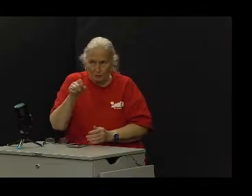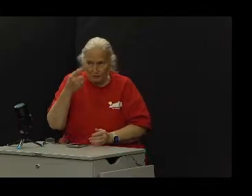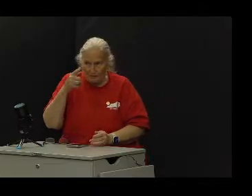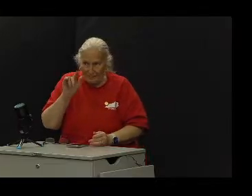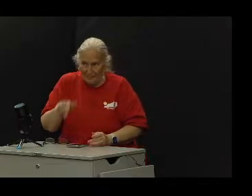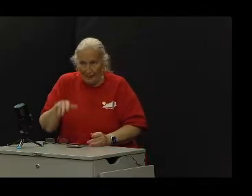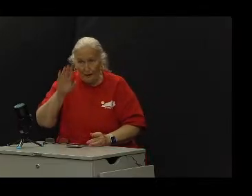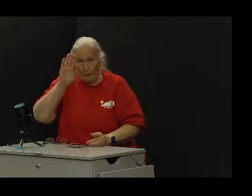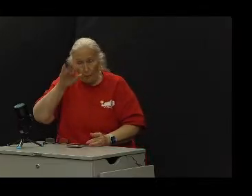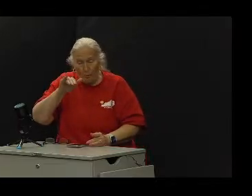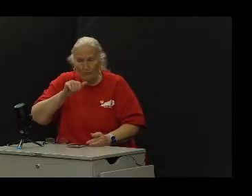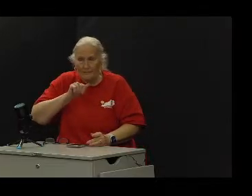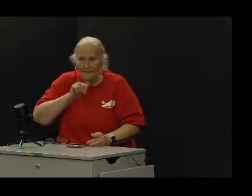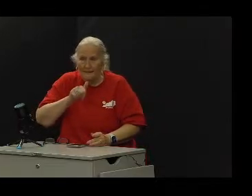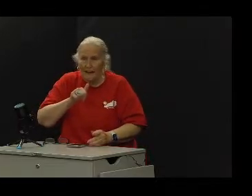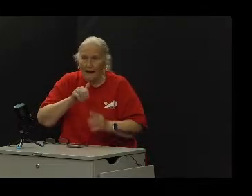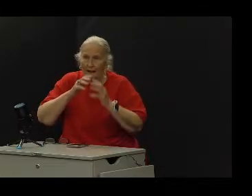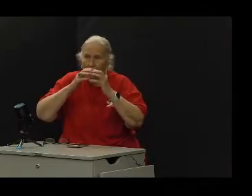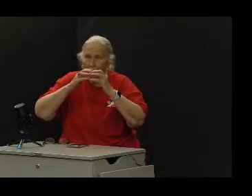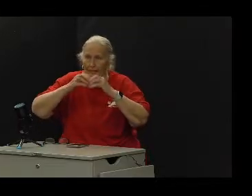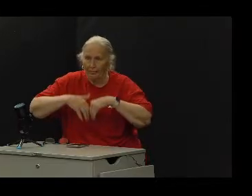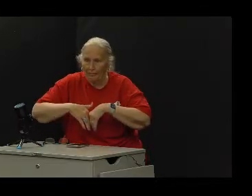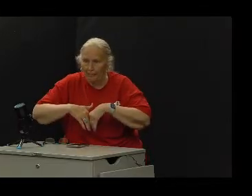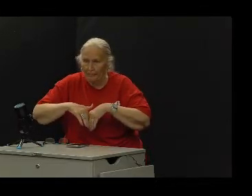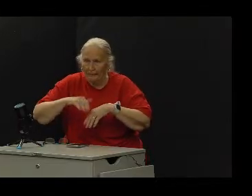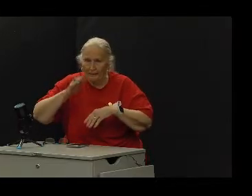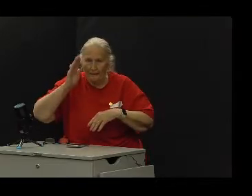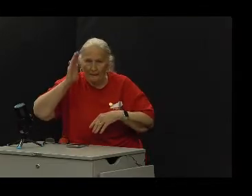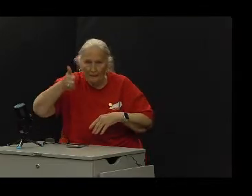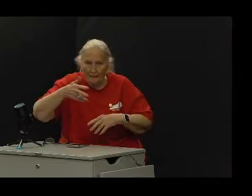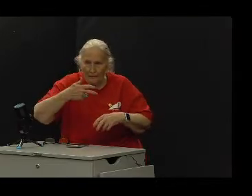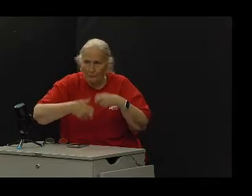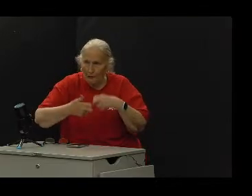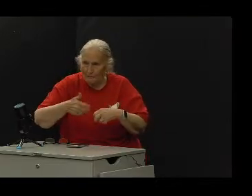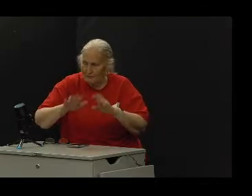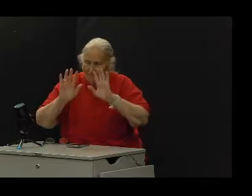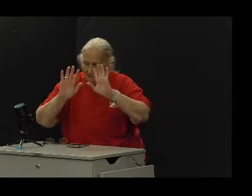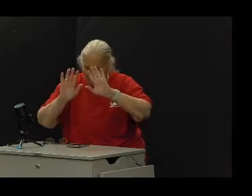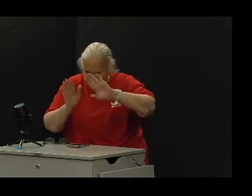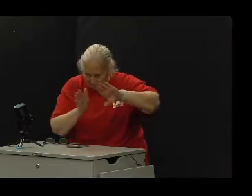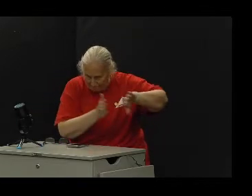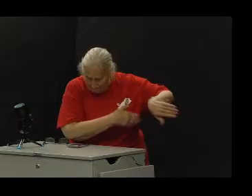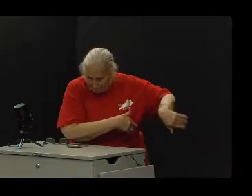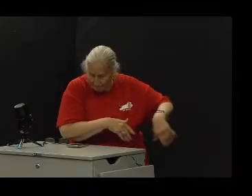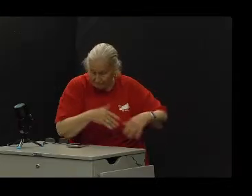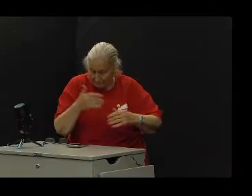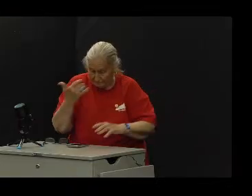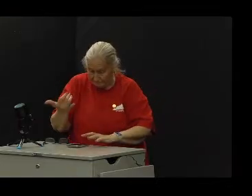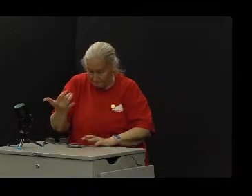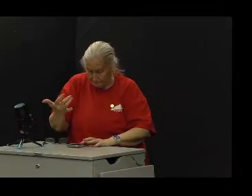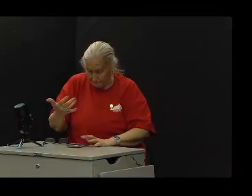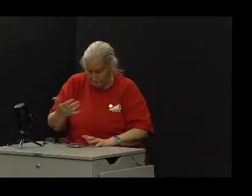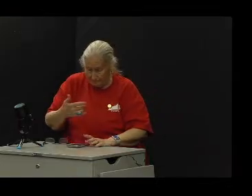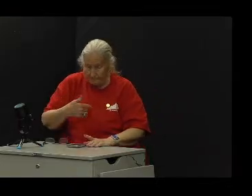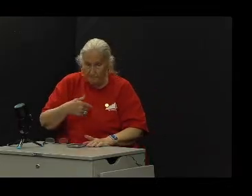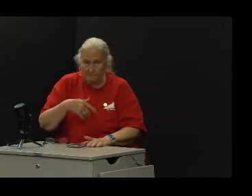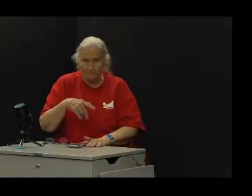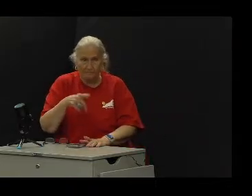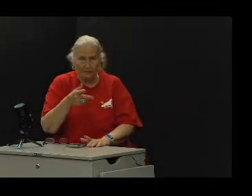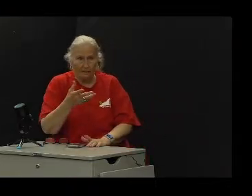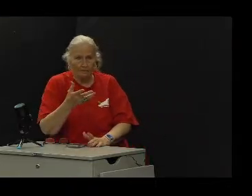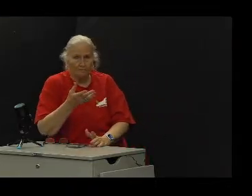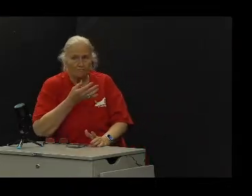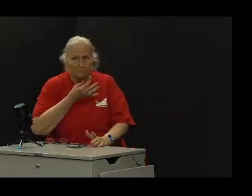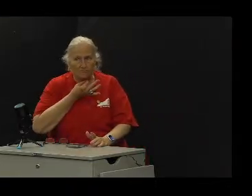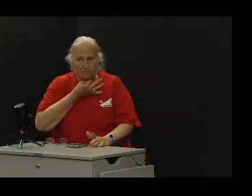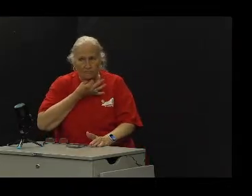for close to 10 years now. Now we are hoping that we won't encounter any other issues once the pool